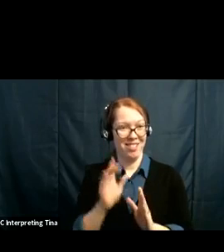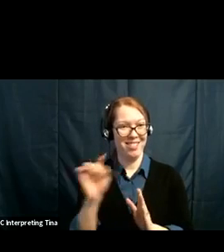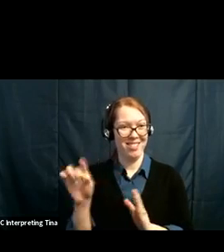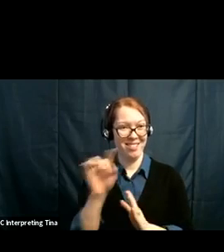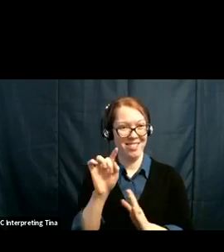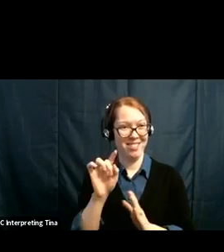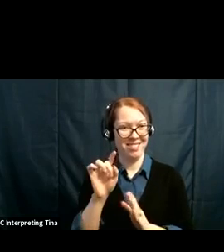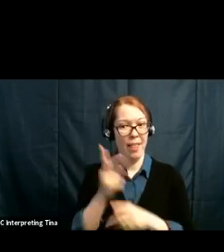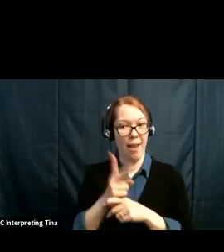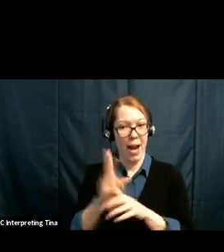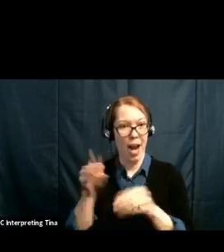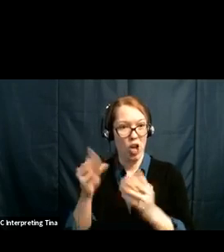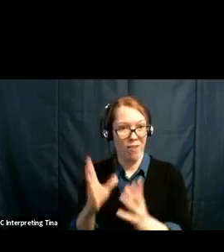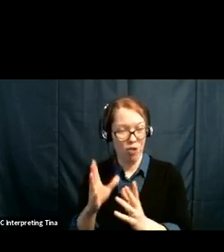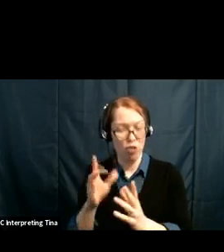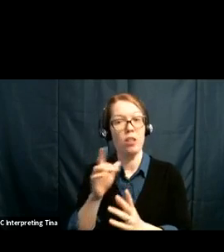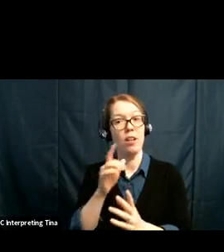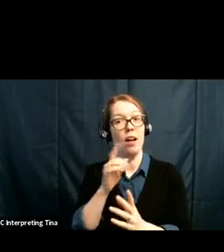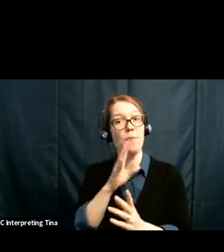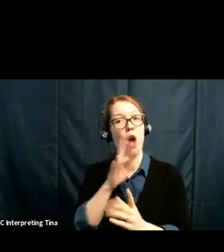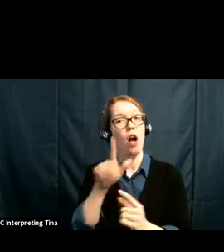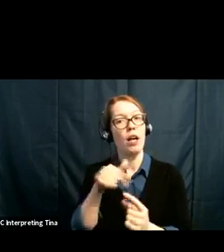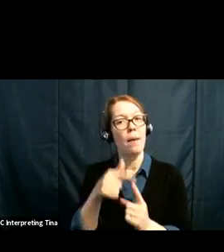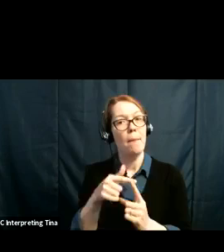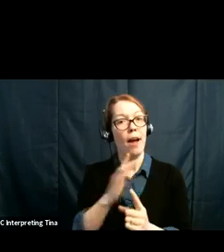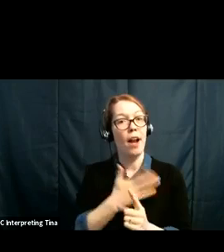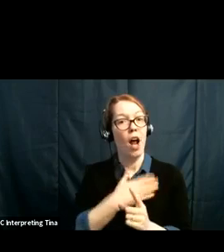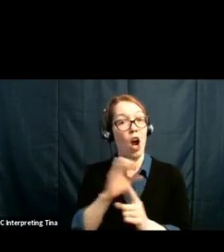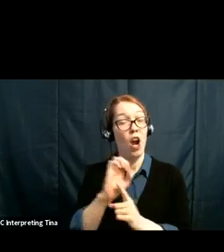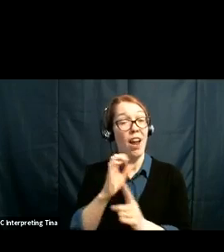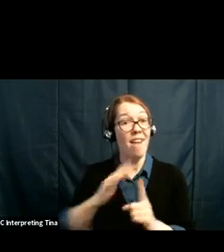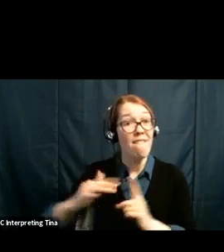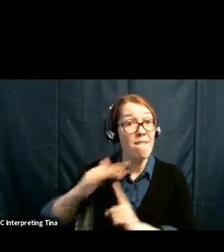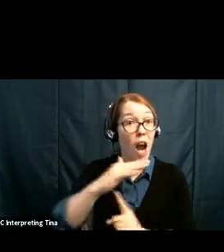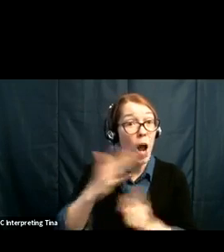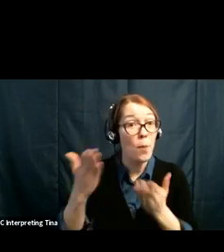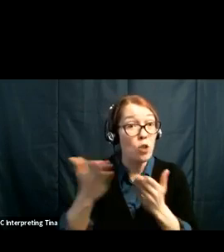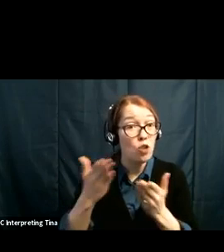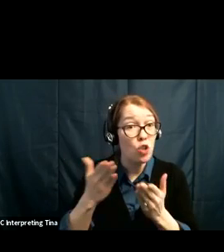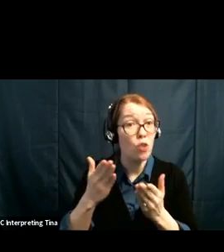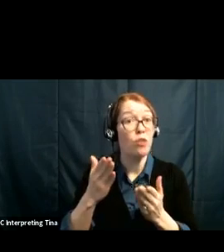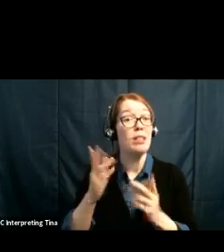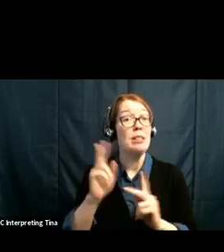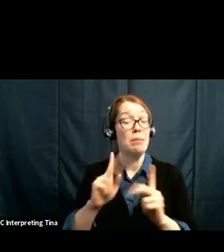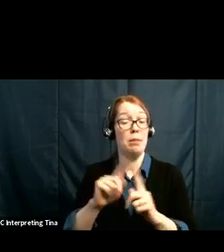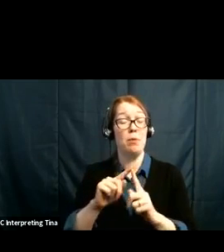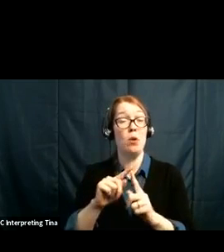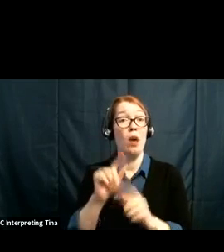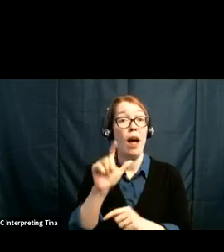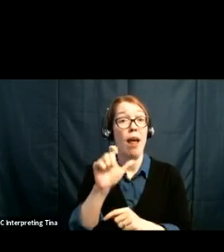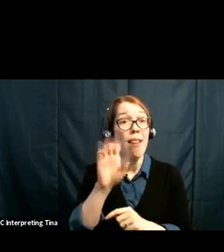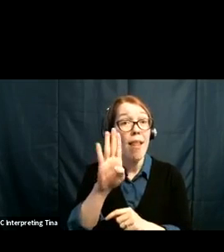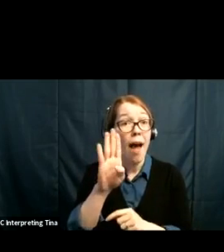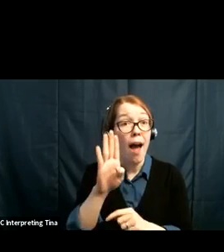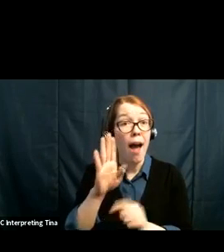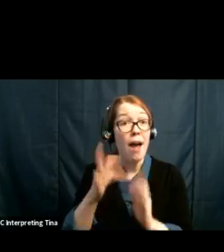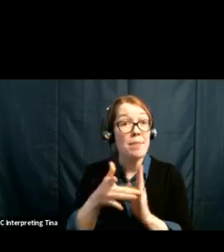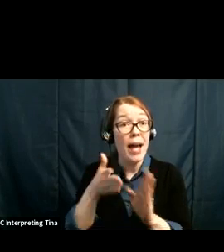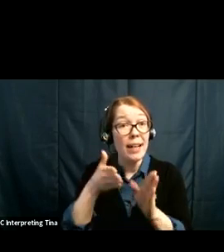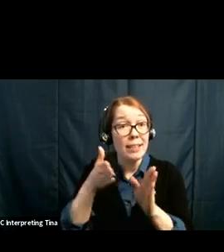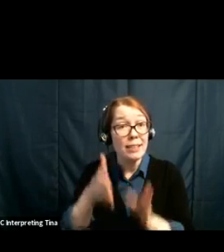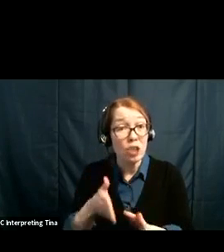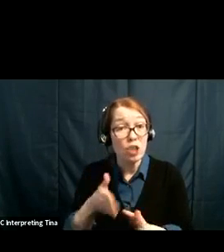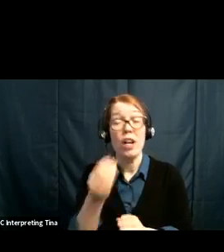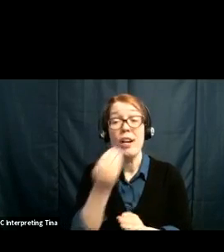I refer to that, I'm referring to our environmental services personnel, our lab technicians, our dietary people,